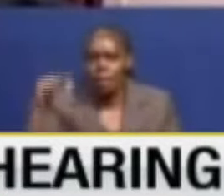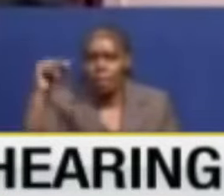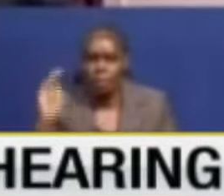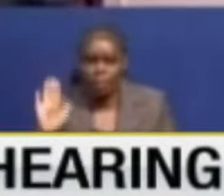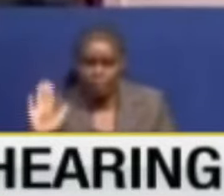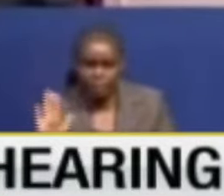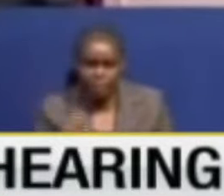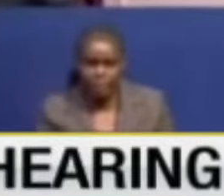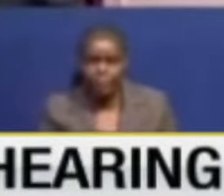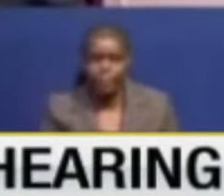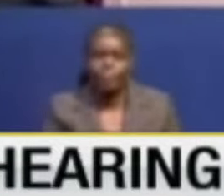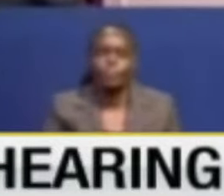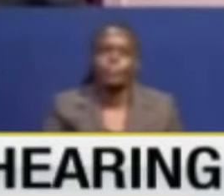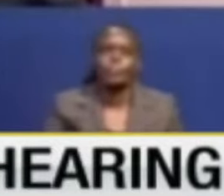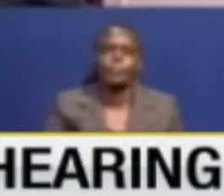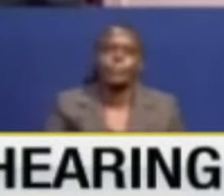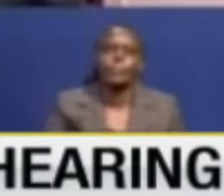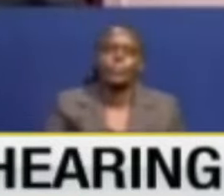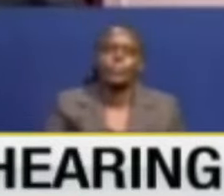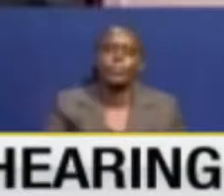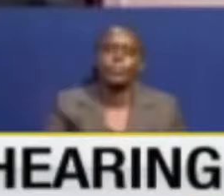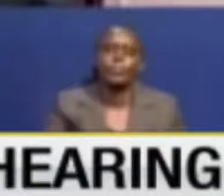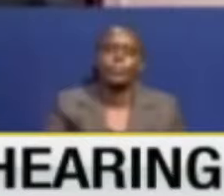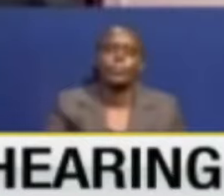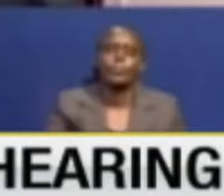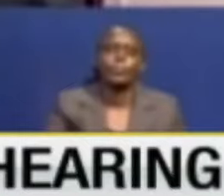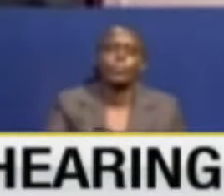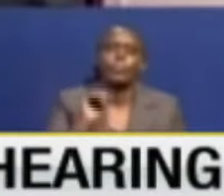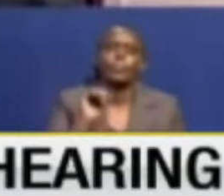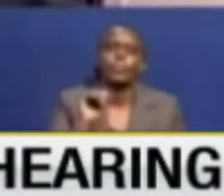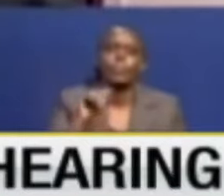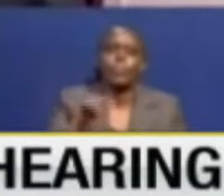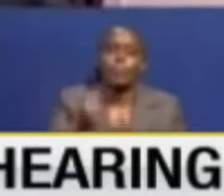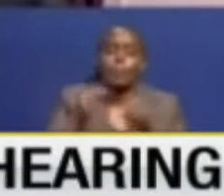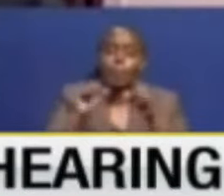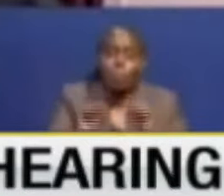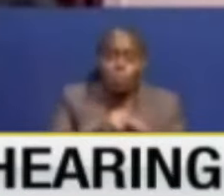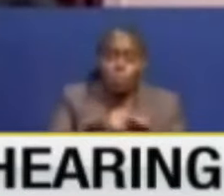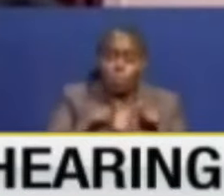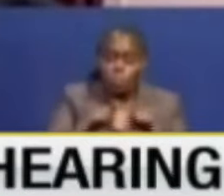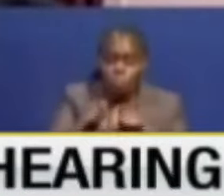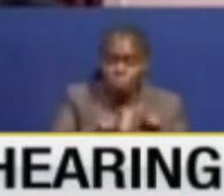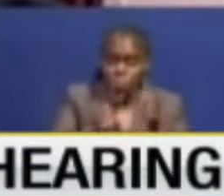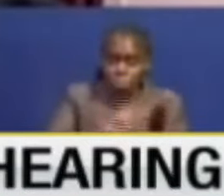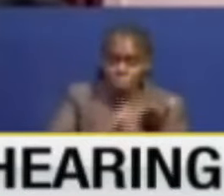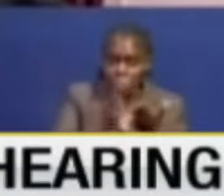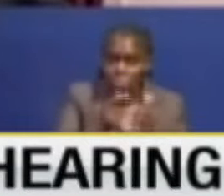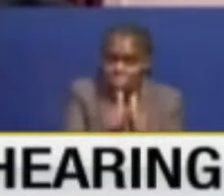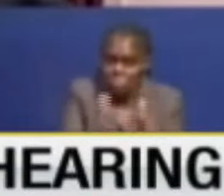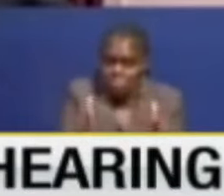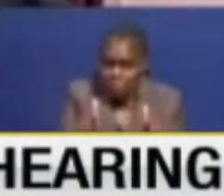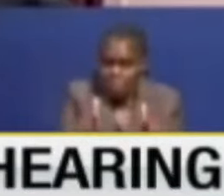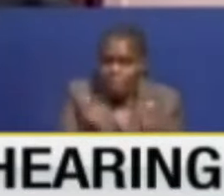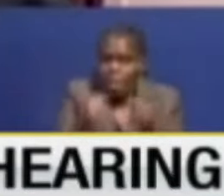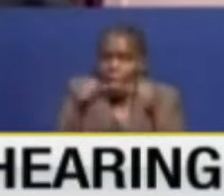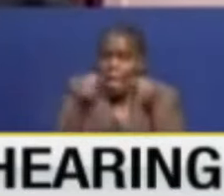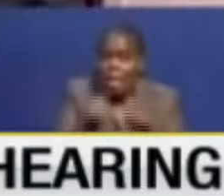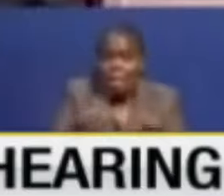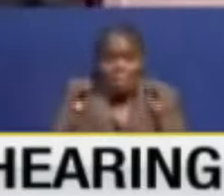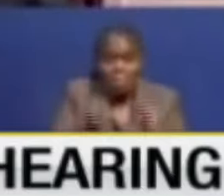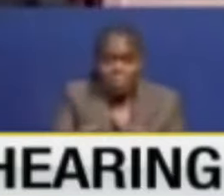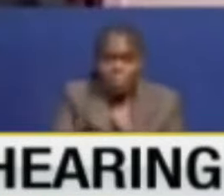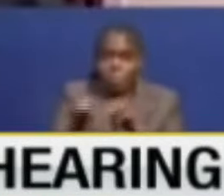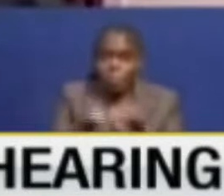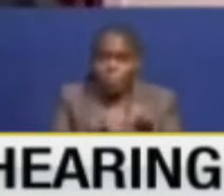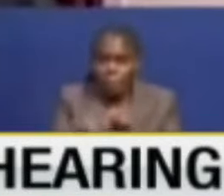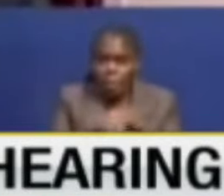governor, at the quest or behest of her inability to govern the resources, her inability to